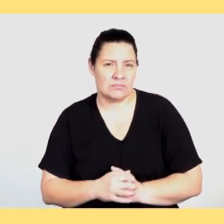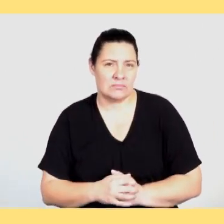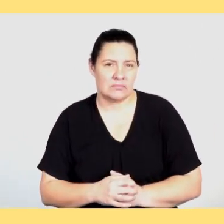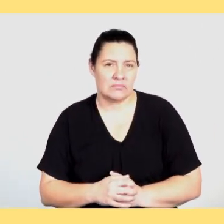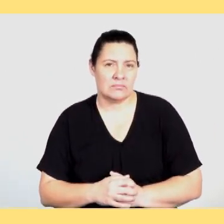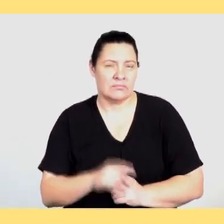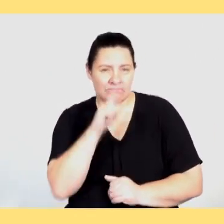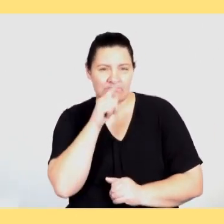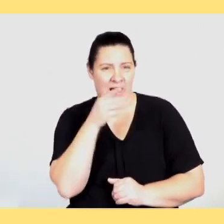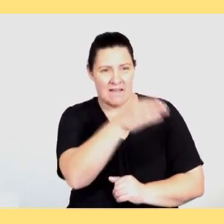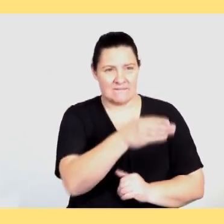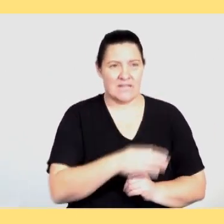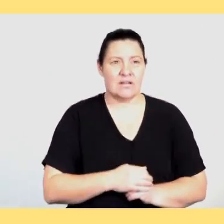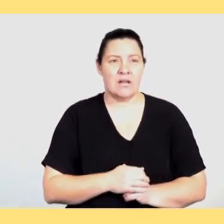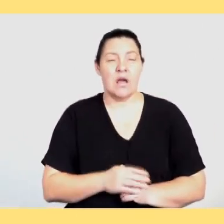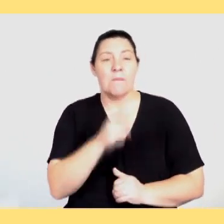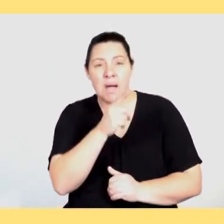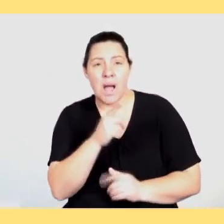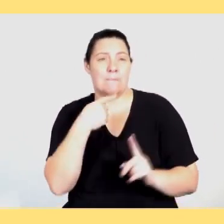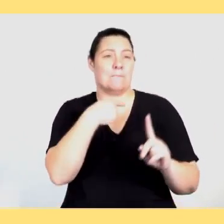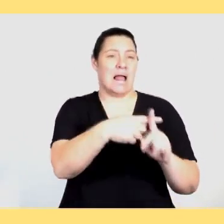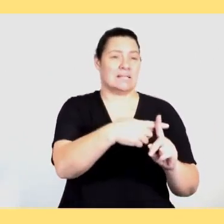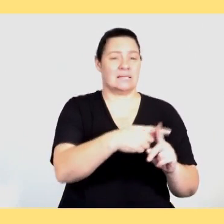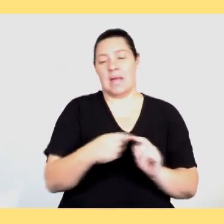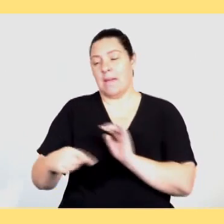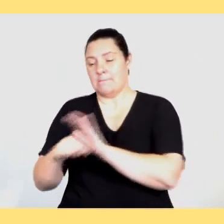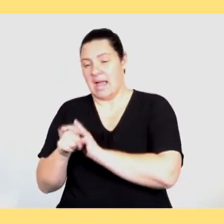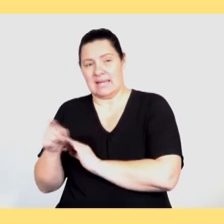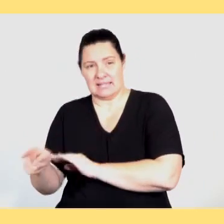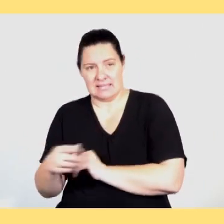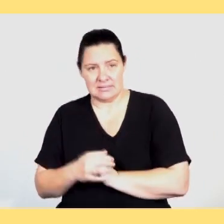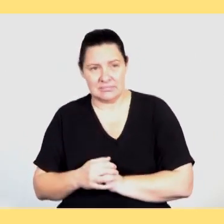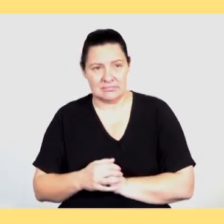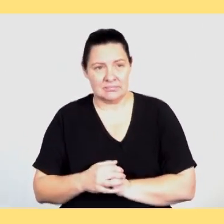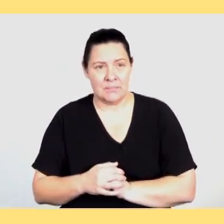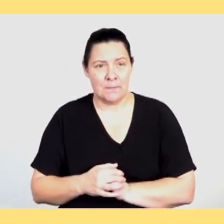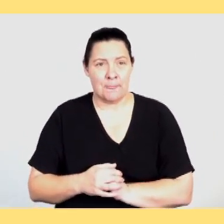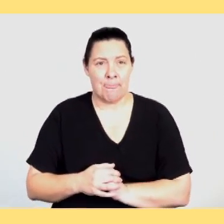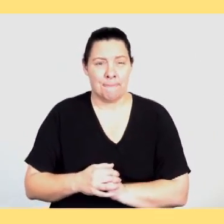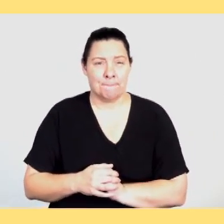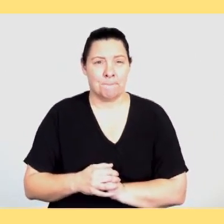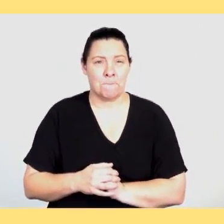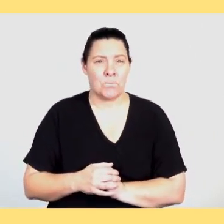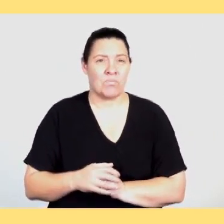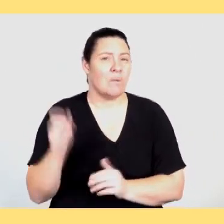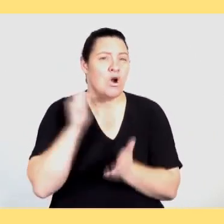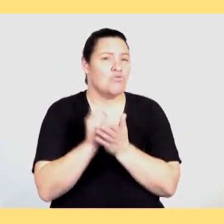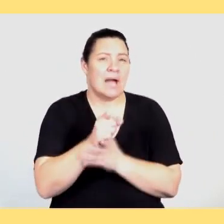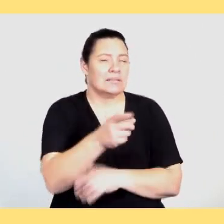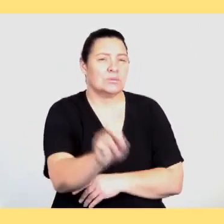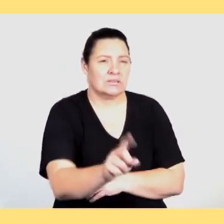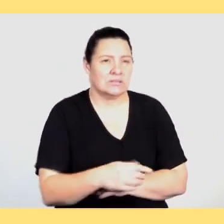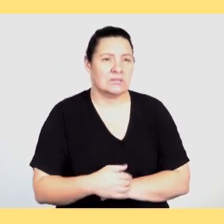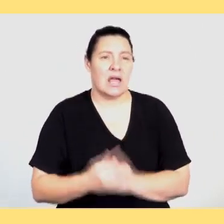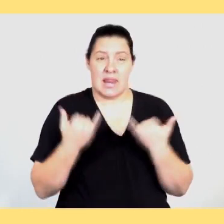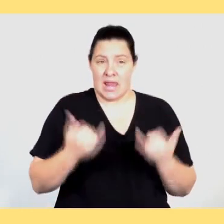8,200. There is a snail, so here is my plus and here is my minus. Okay, so what do I write